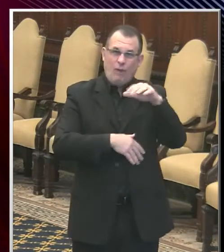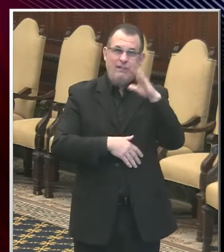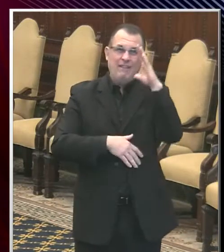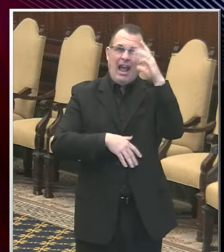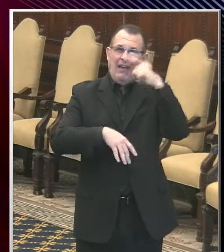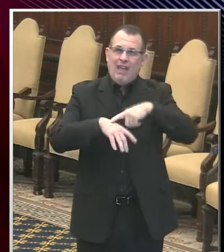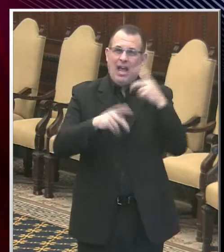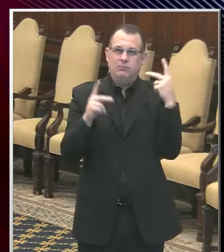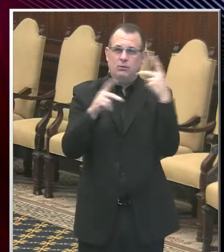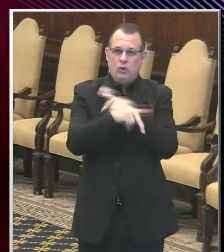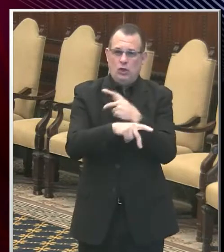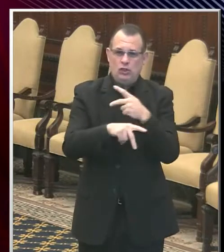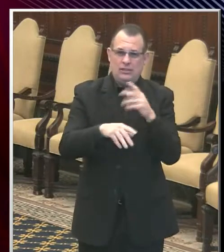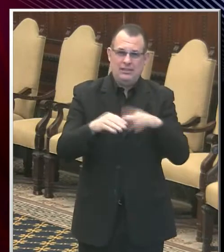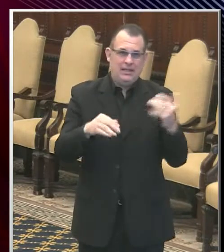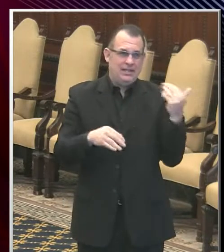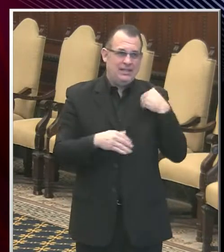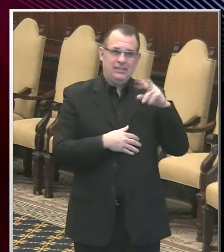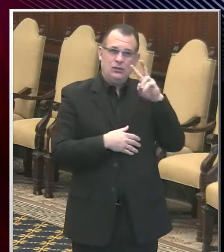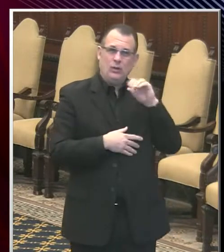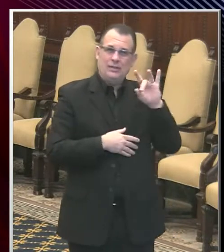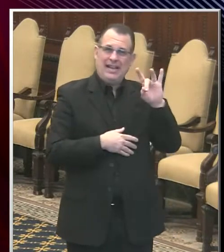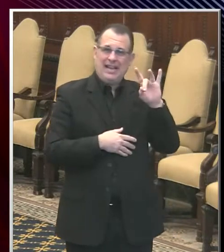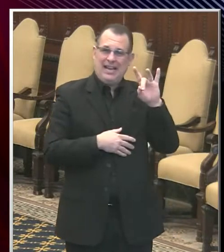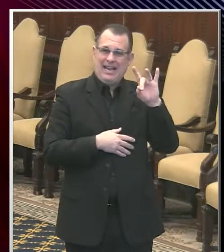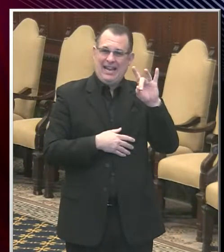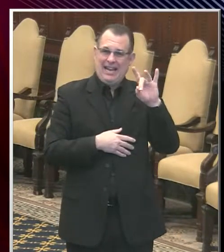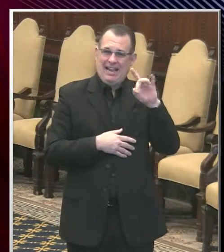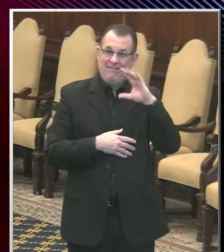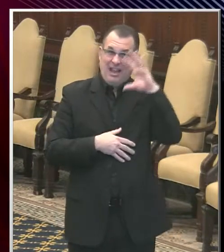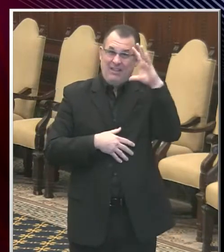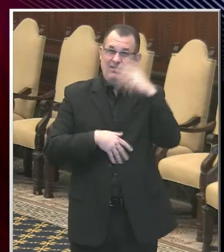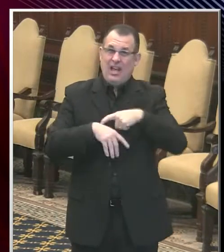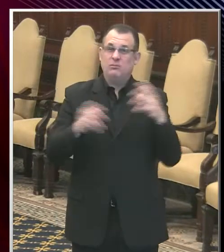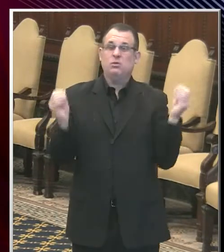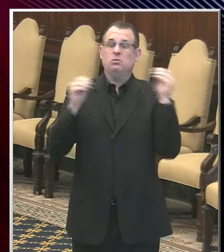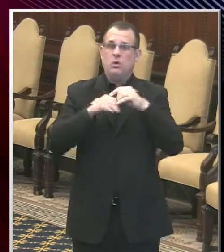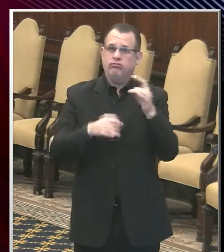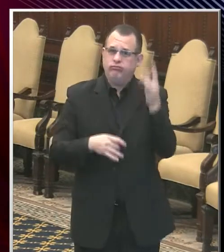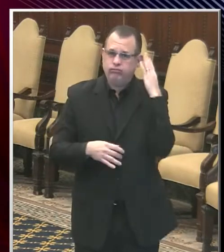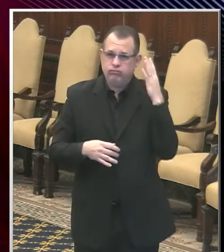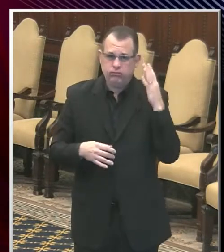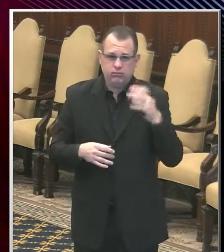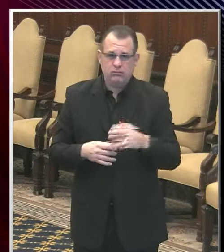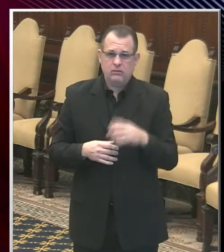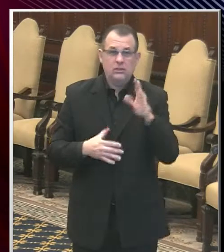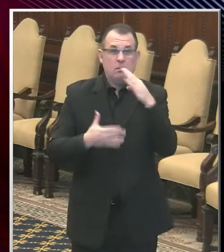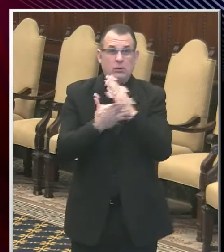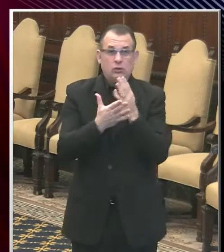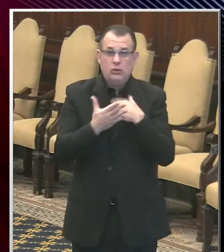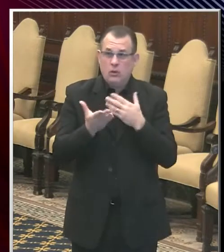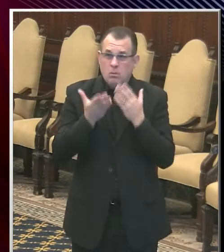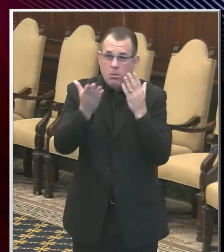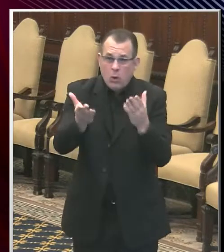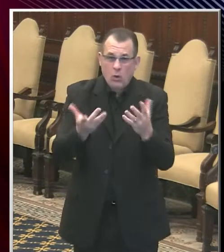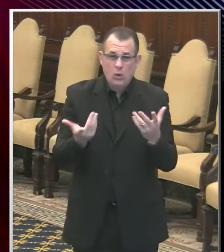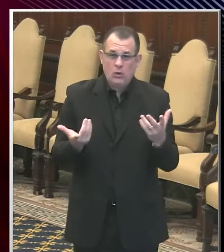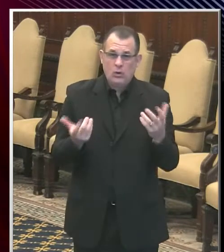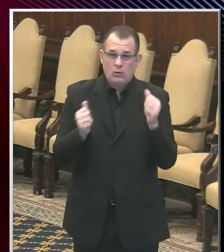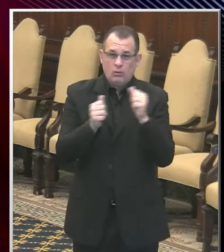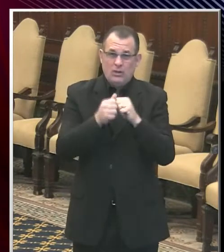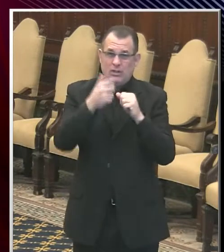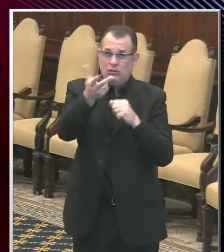Great Recession 12 years ago, 5 times as much. So this budget proposed closing that gap with 3